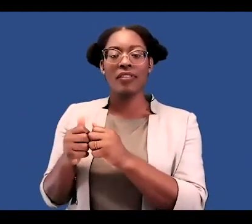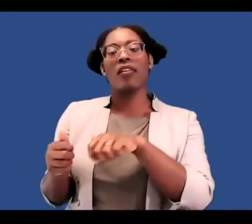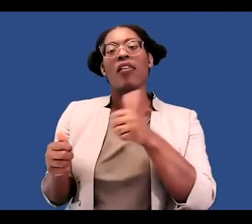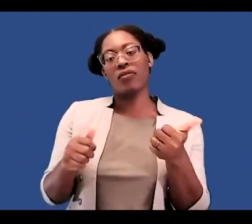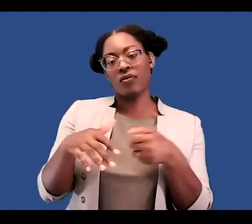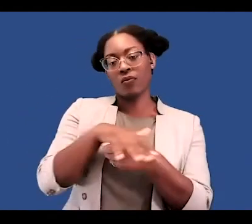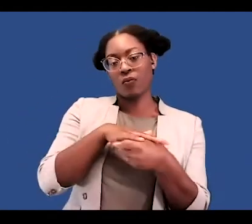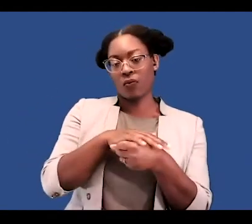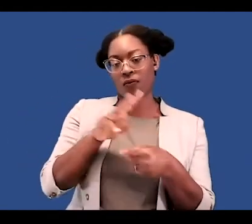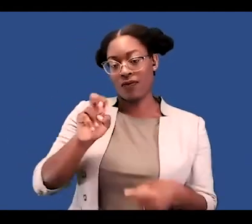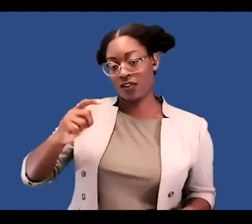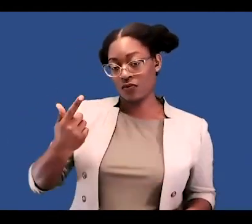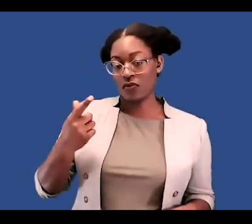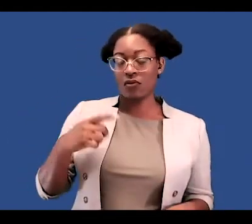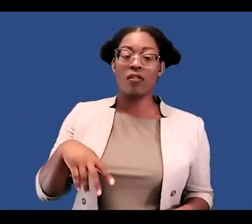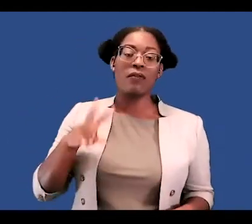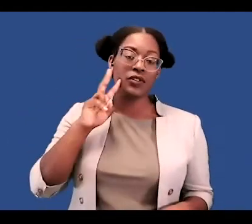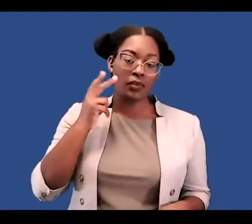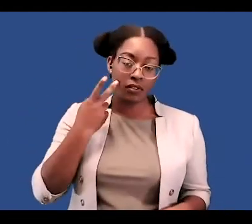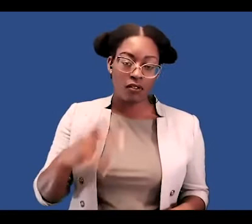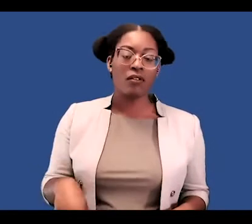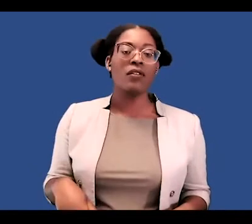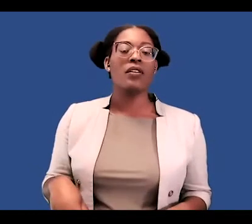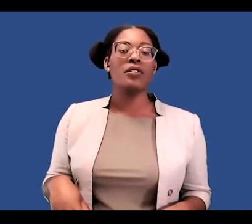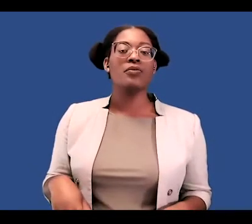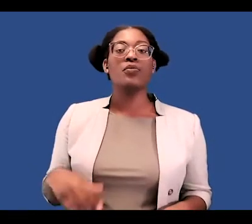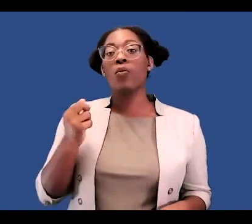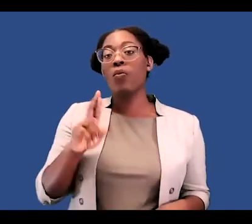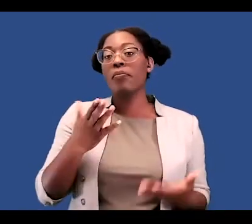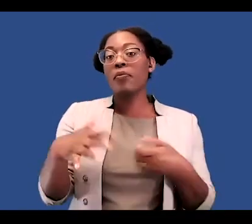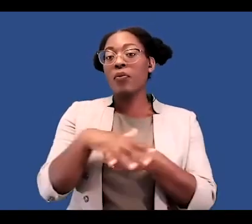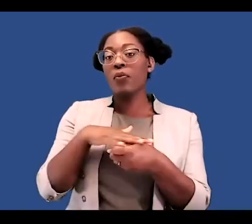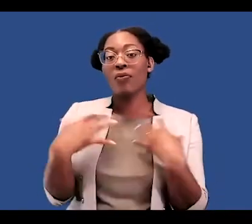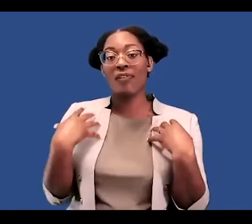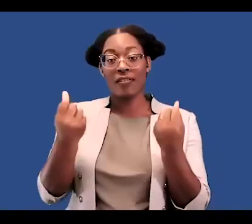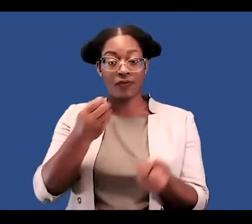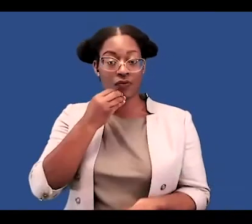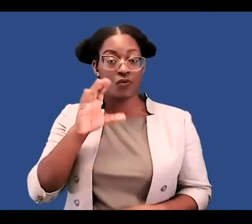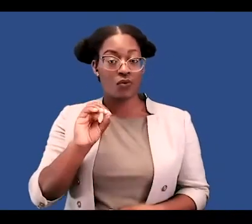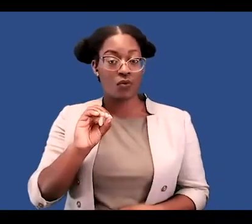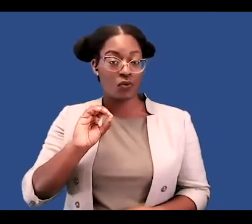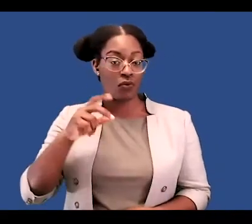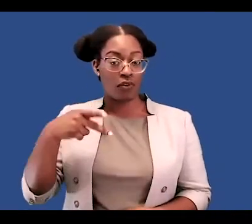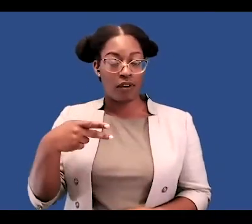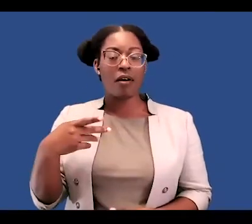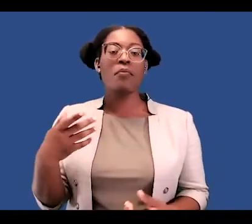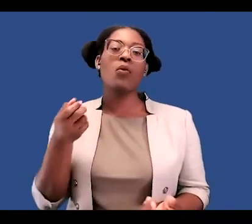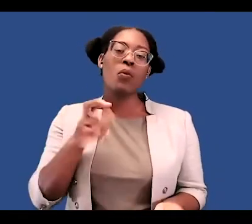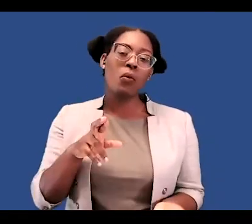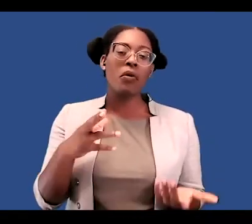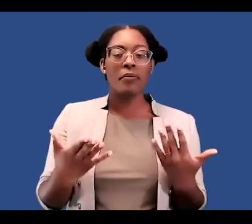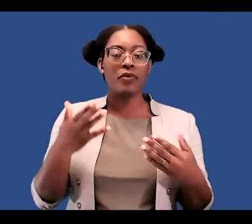farmers markets. And you can always go to like a local health food co-op store. They usually have them, or your